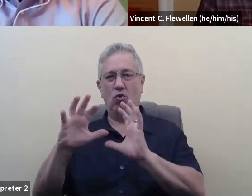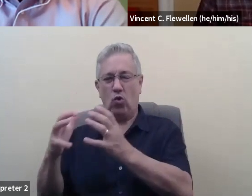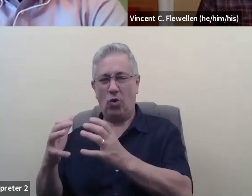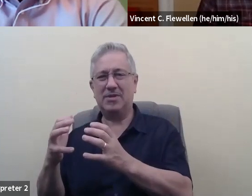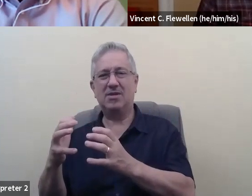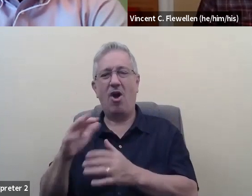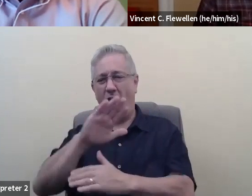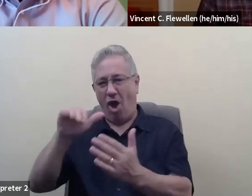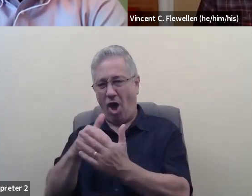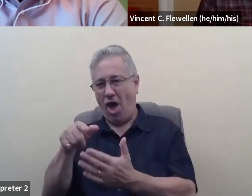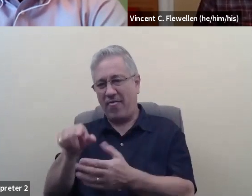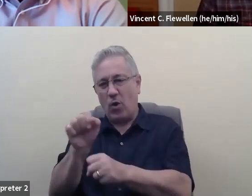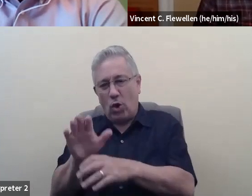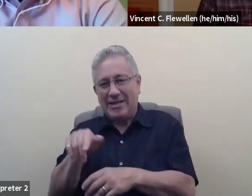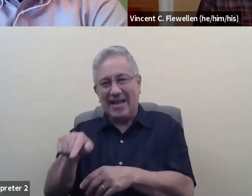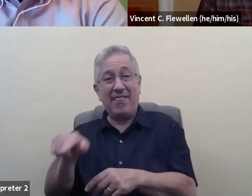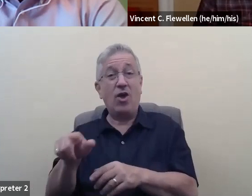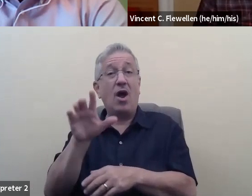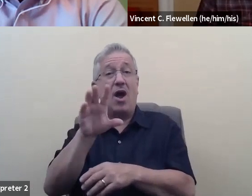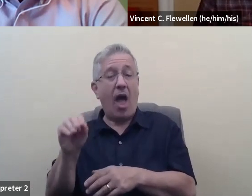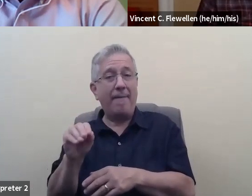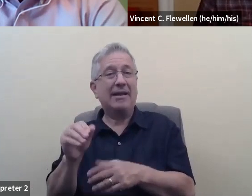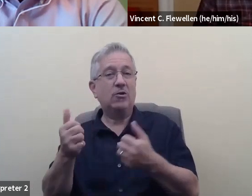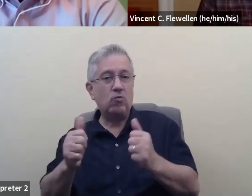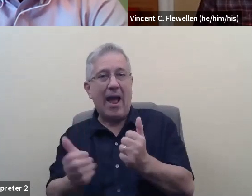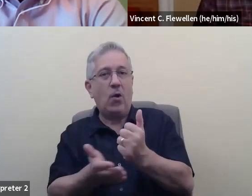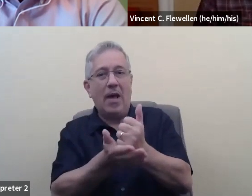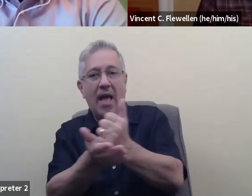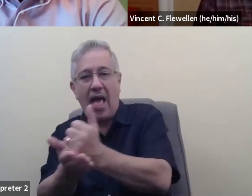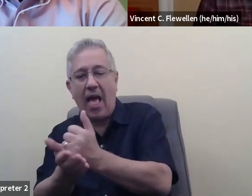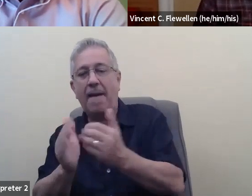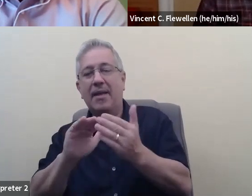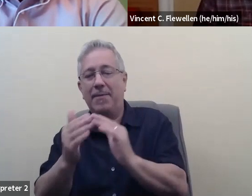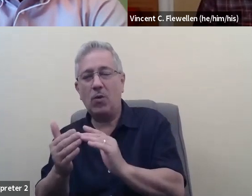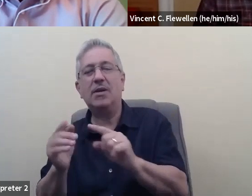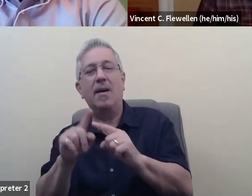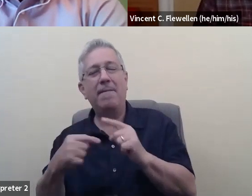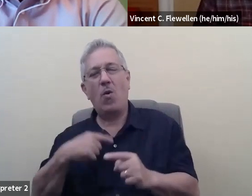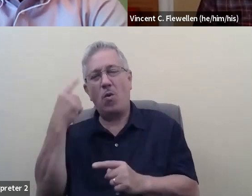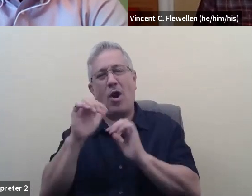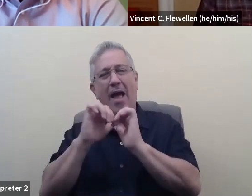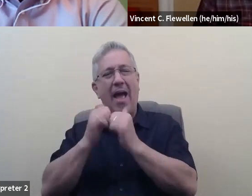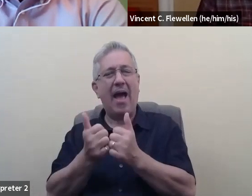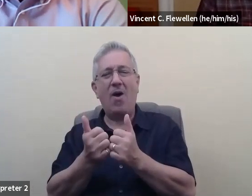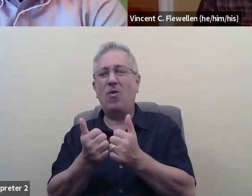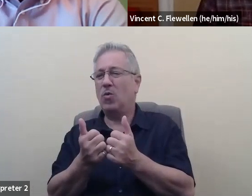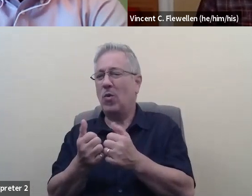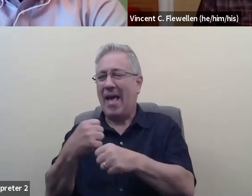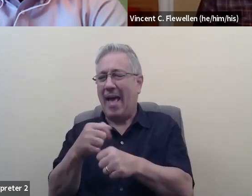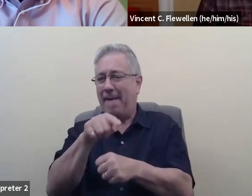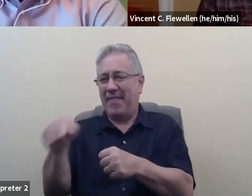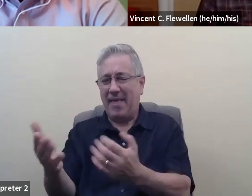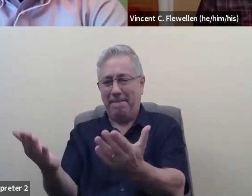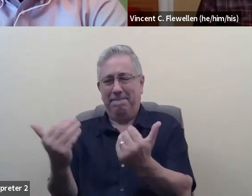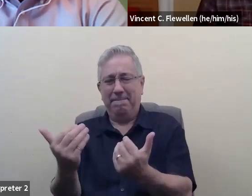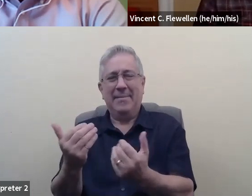older adults. Do you all have any thoughts about how to create spaces for these folks who are often Black or brown and